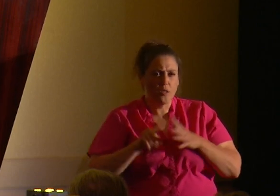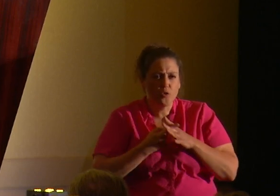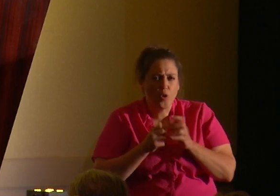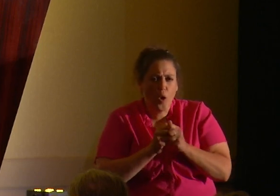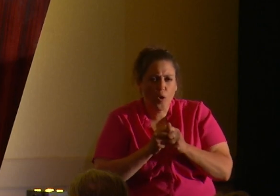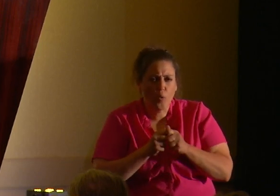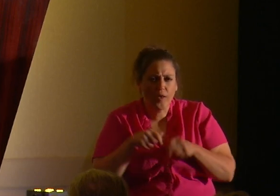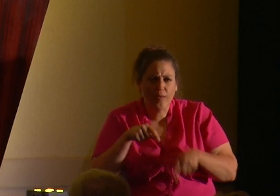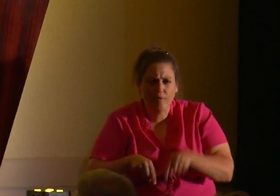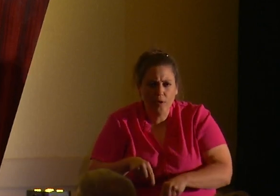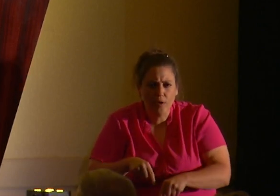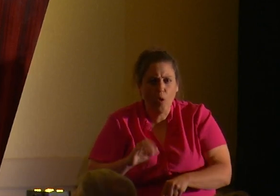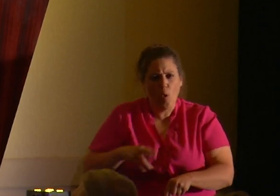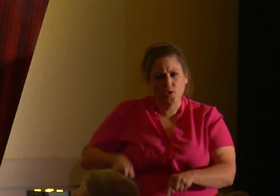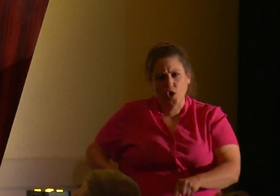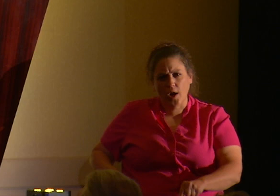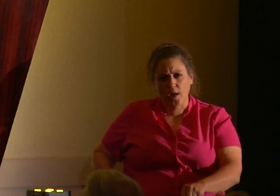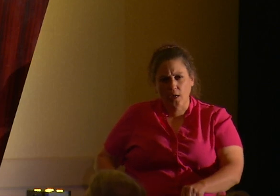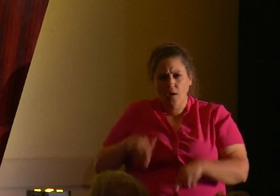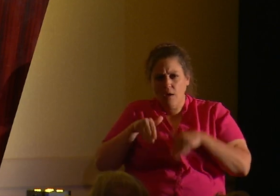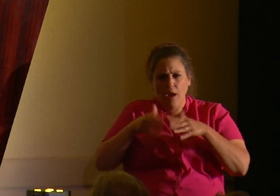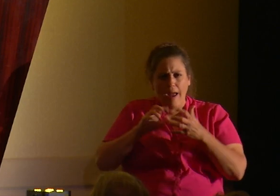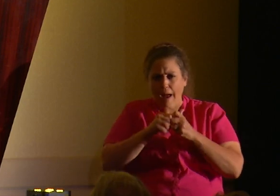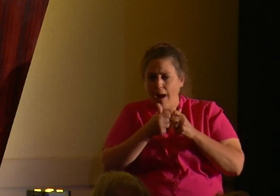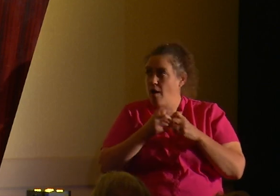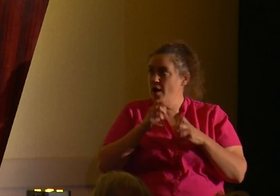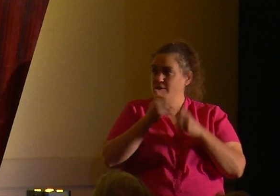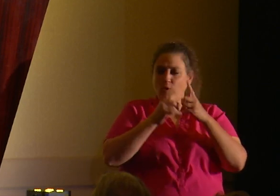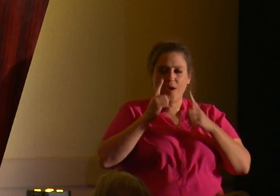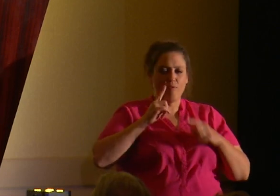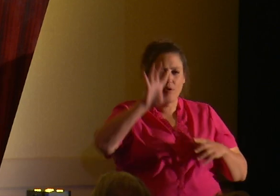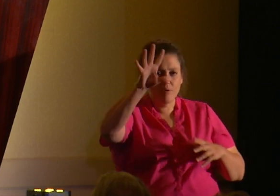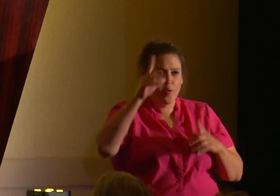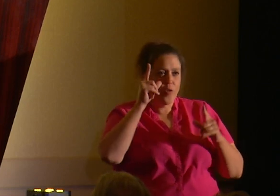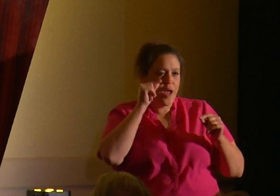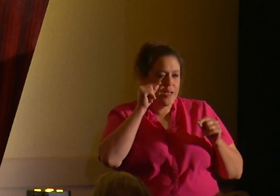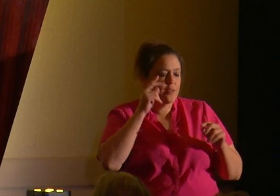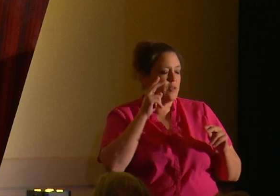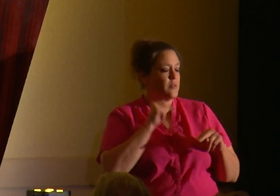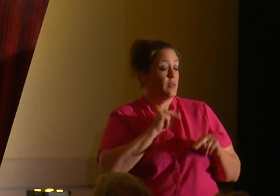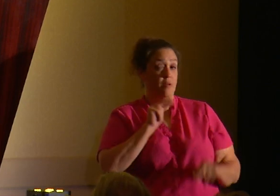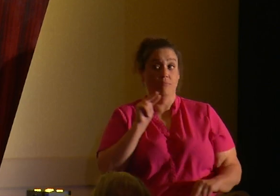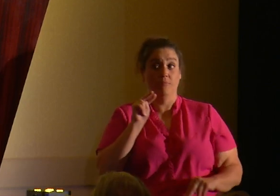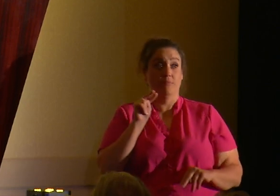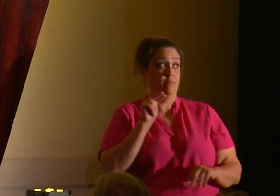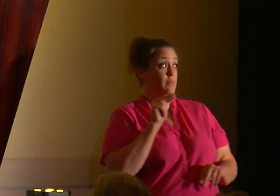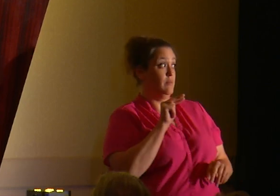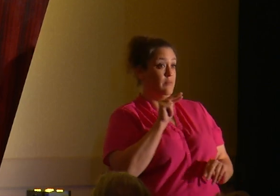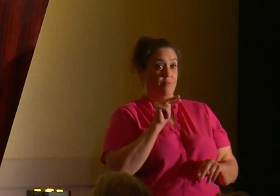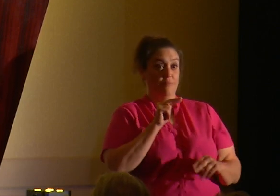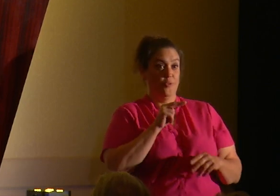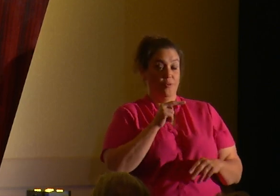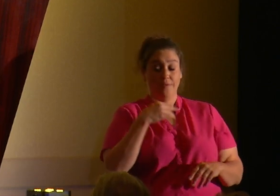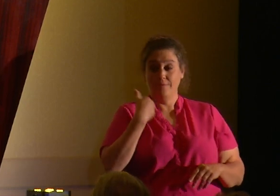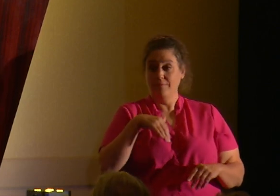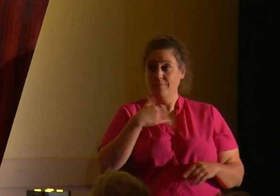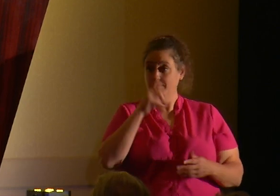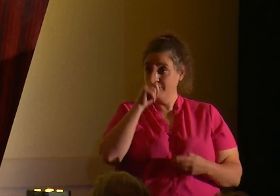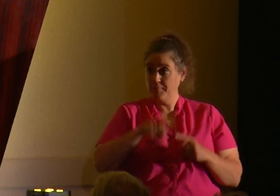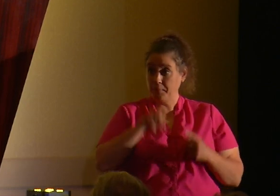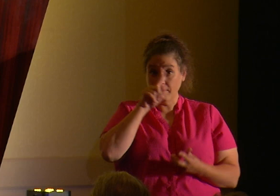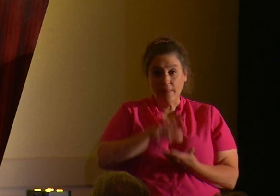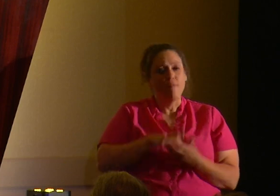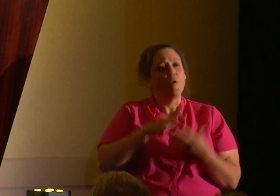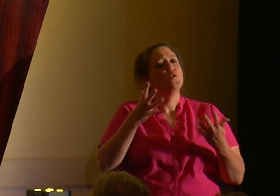work? So we're sitting there, and, you know, everybody's got their hand out like this, got their eyes closed, and I'm looking around. I'm like, man, this is unbelievable. So,